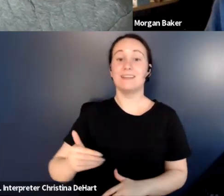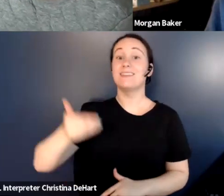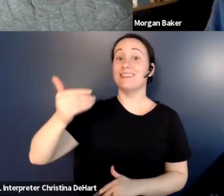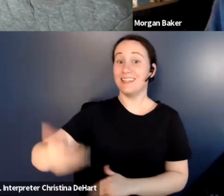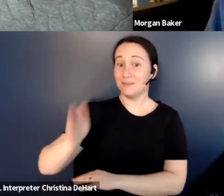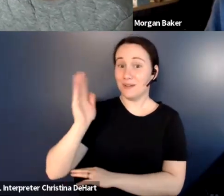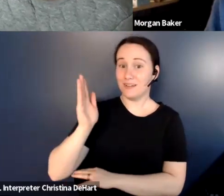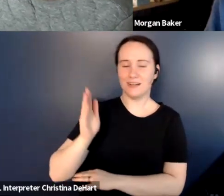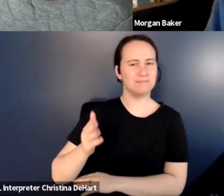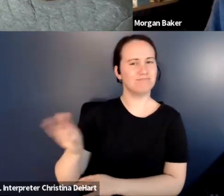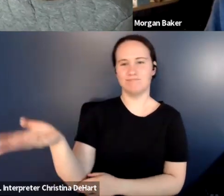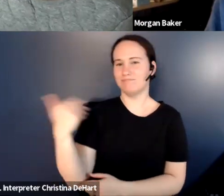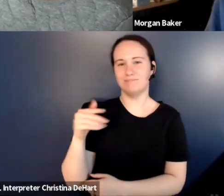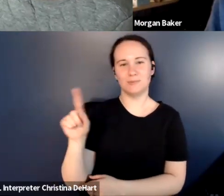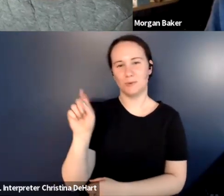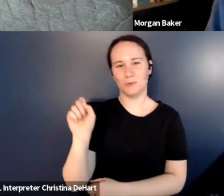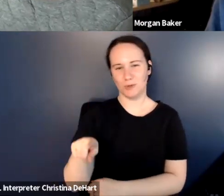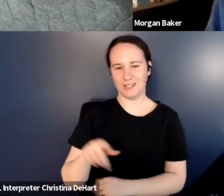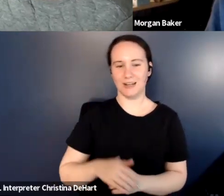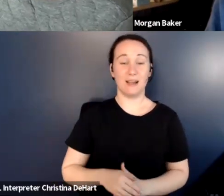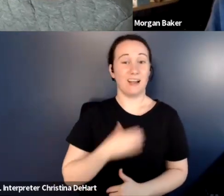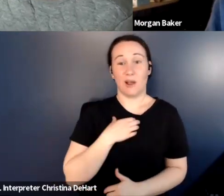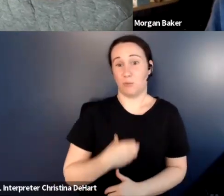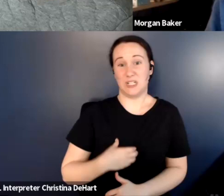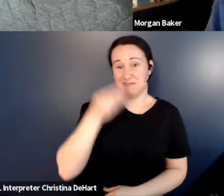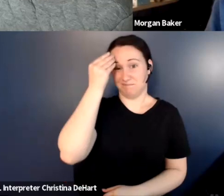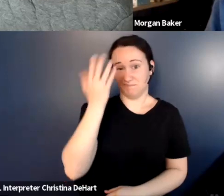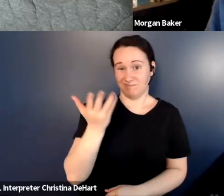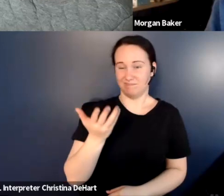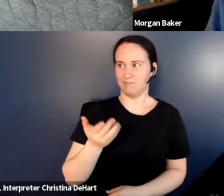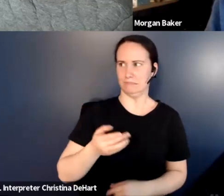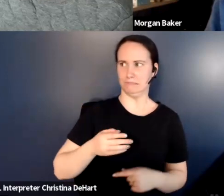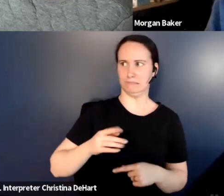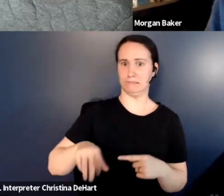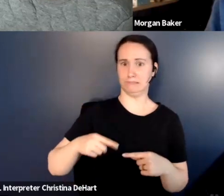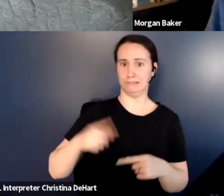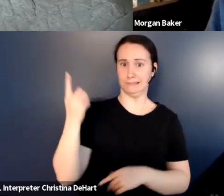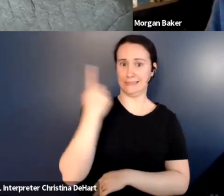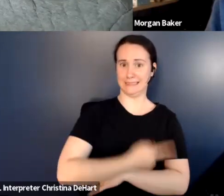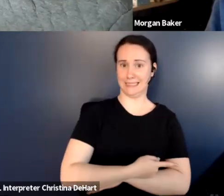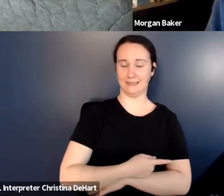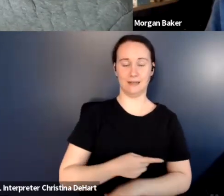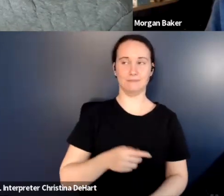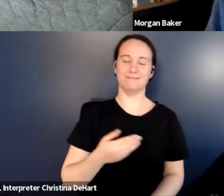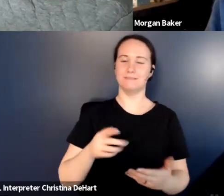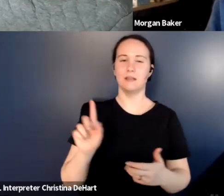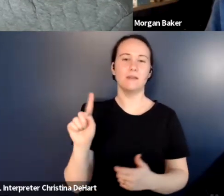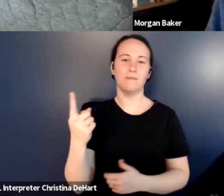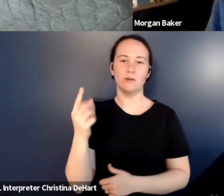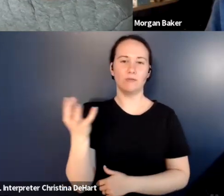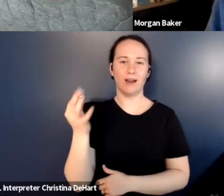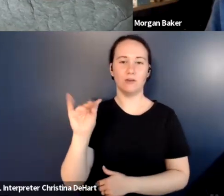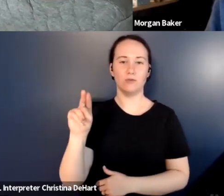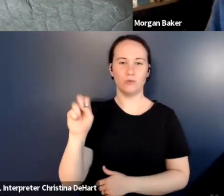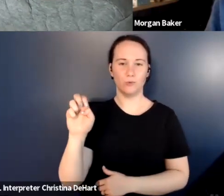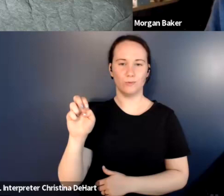webinar, which I wish I could tell you off the top of my head what day that is, but first Friday of June.